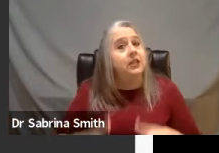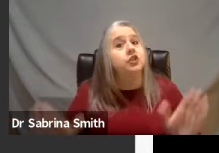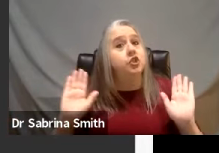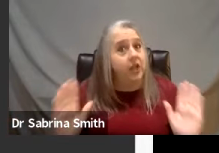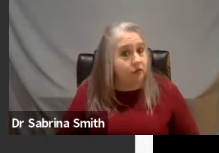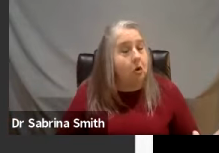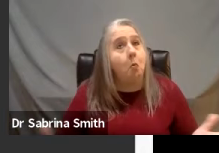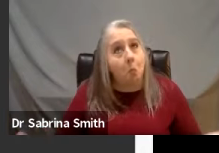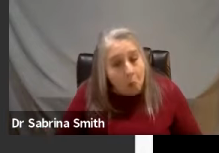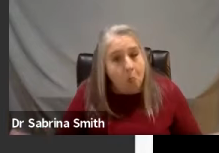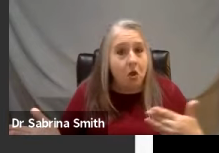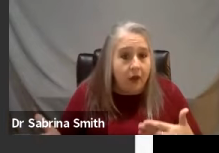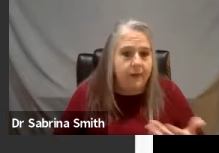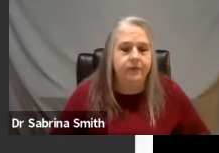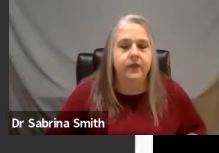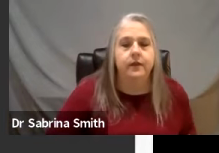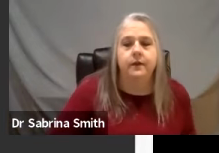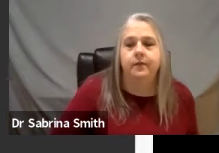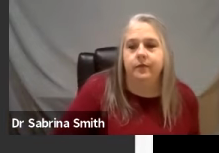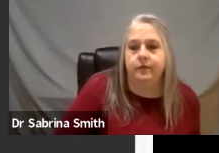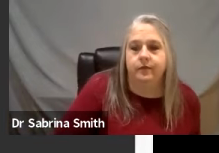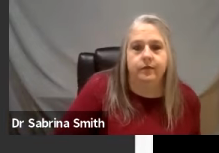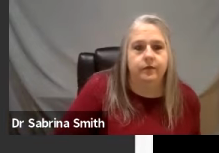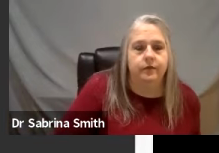across in general? Okay.